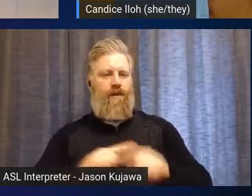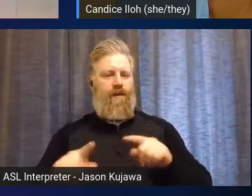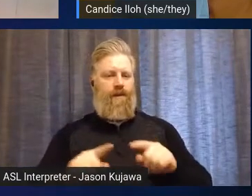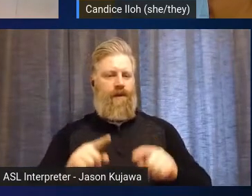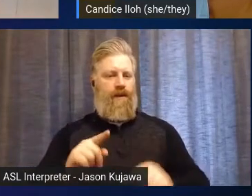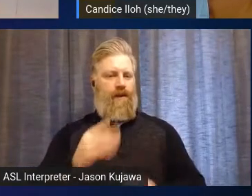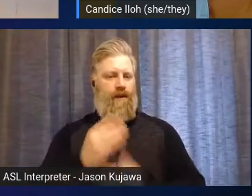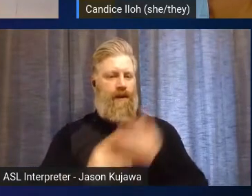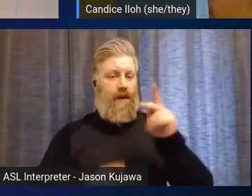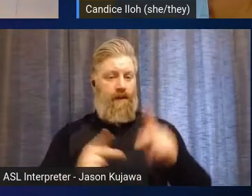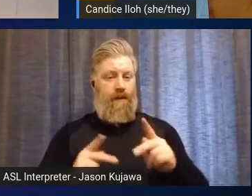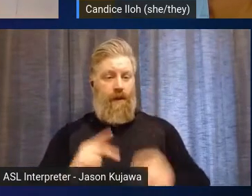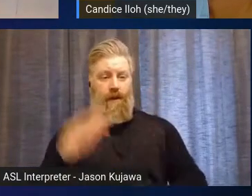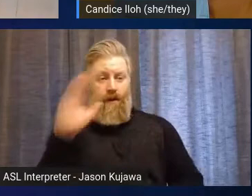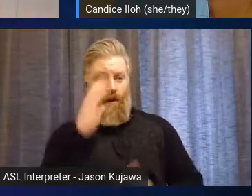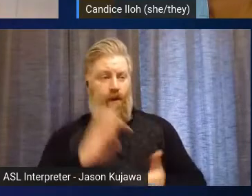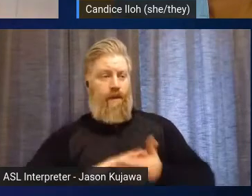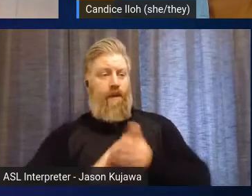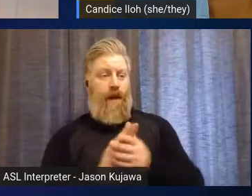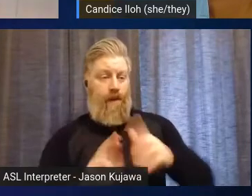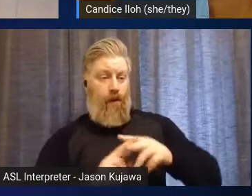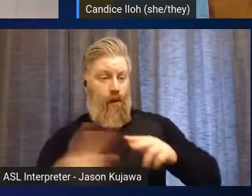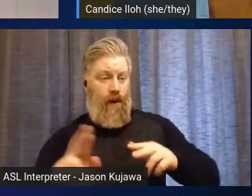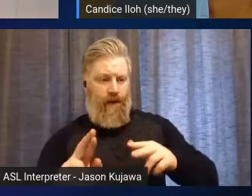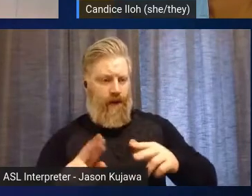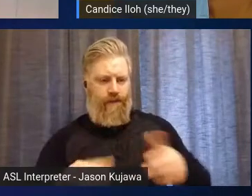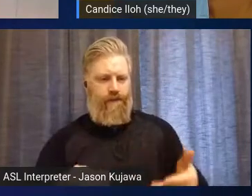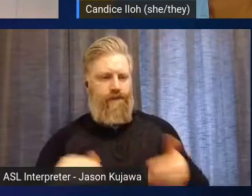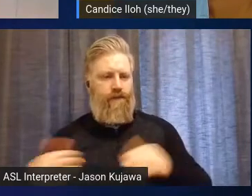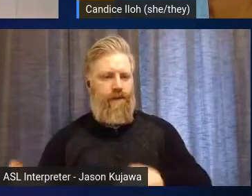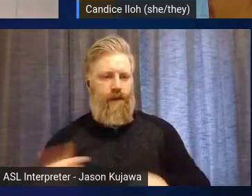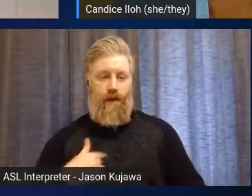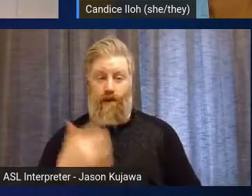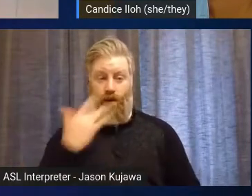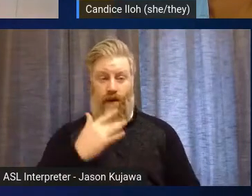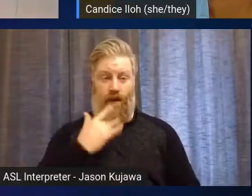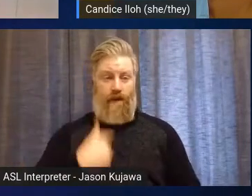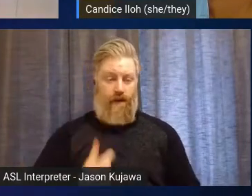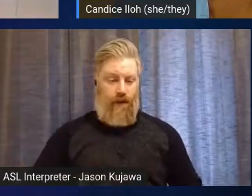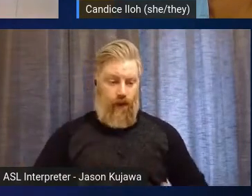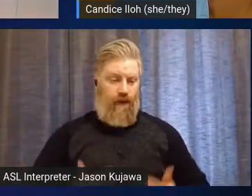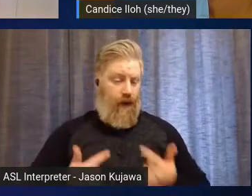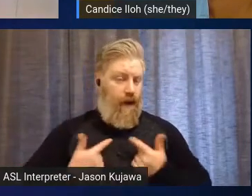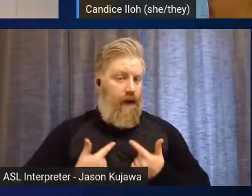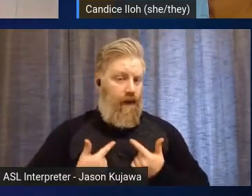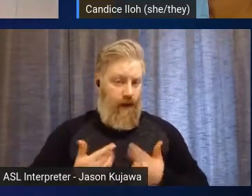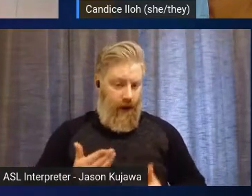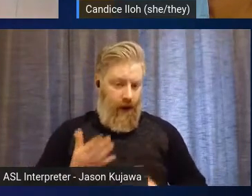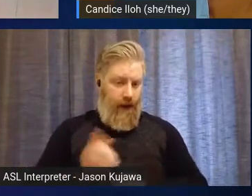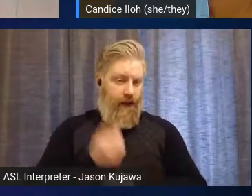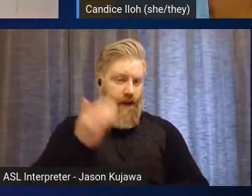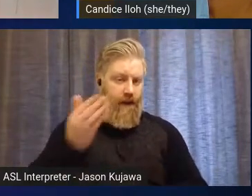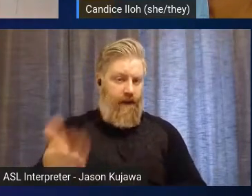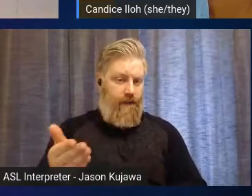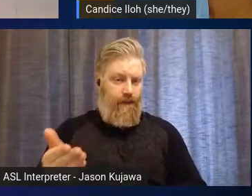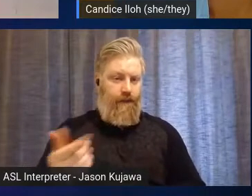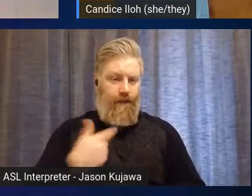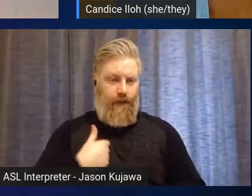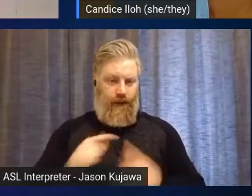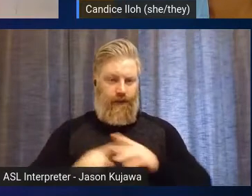they're seeking refuge. So I'm very fortunate that I was able to get the refuge I fled after fleeing from my